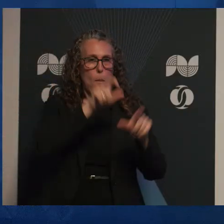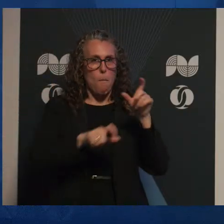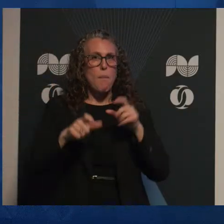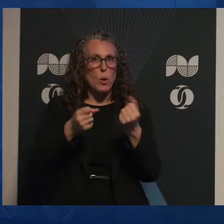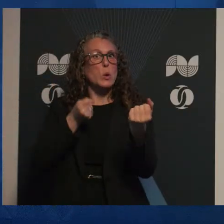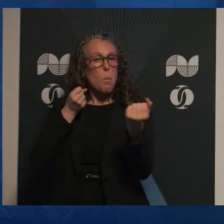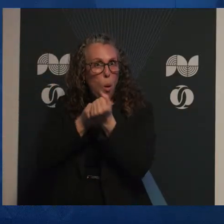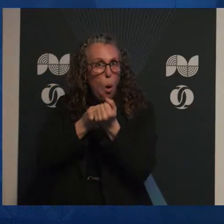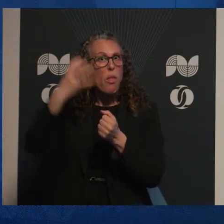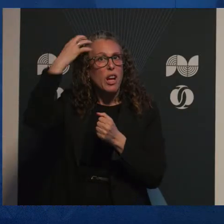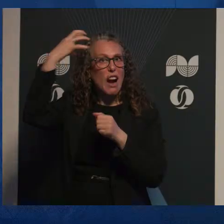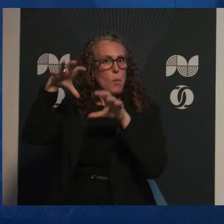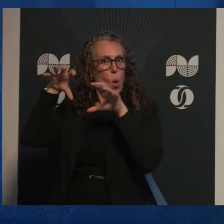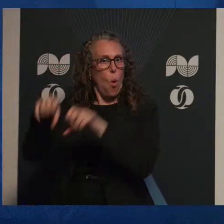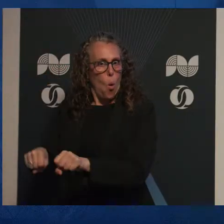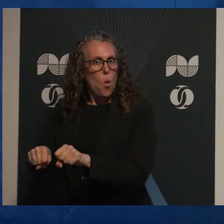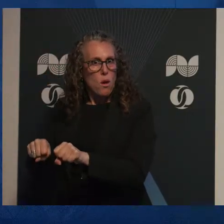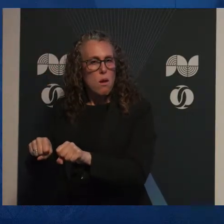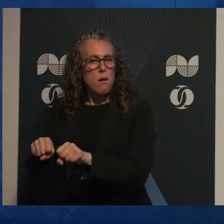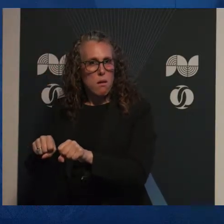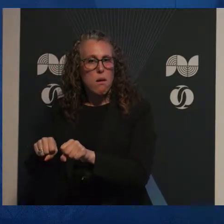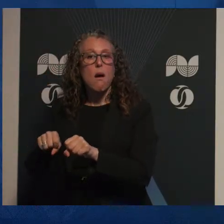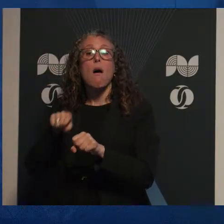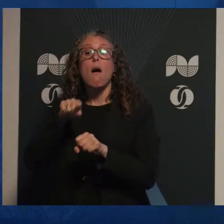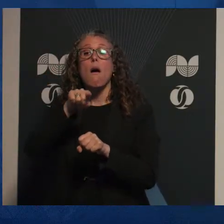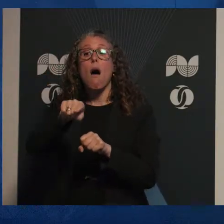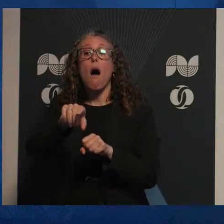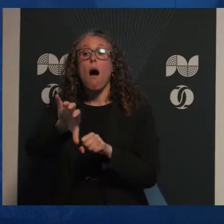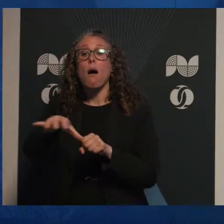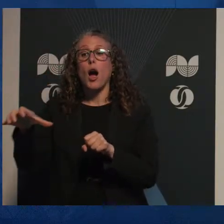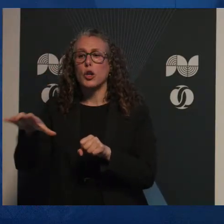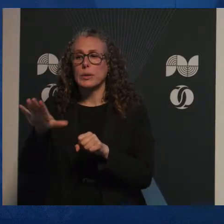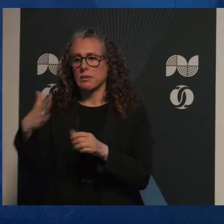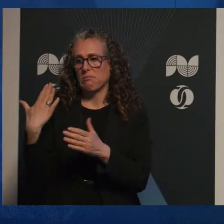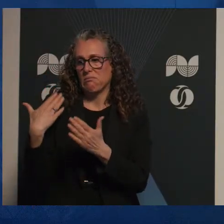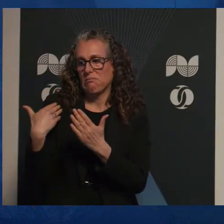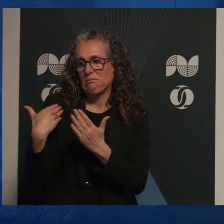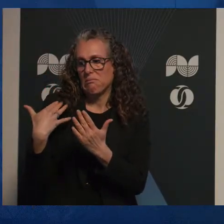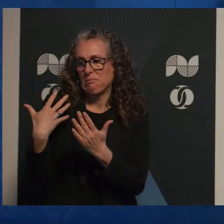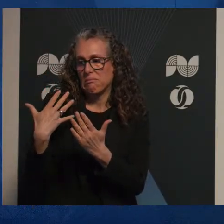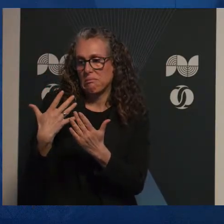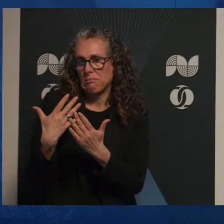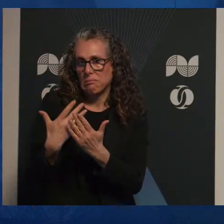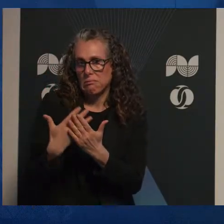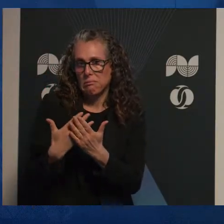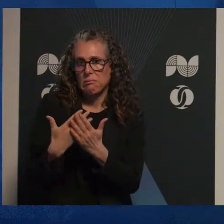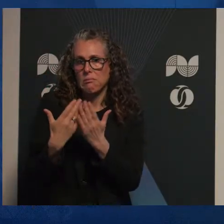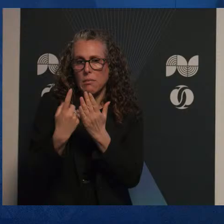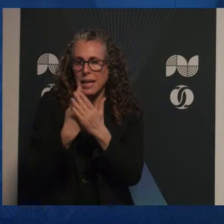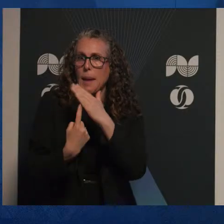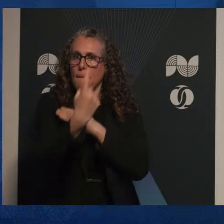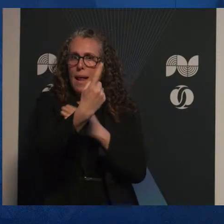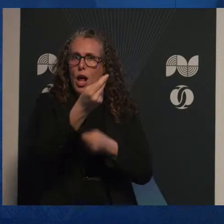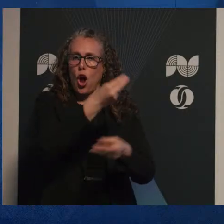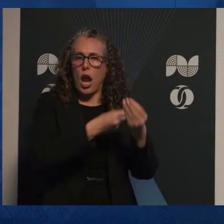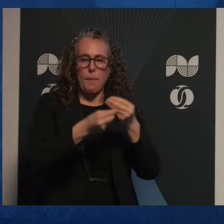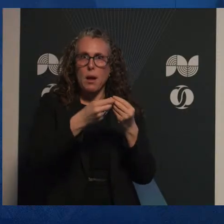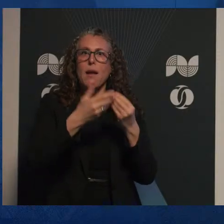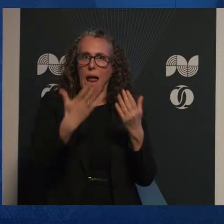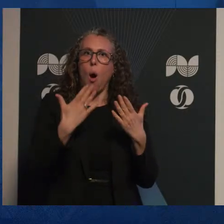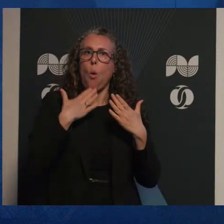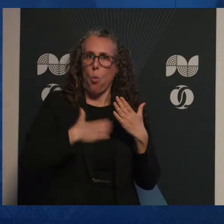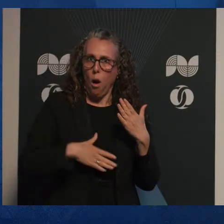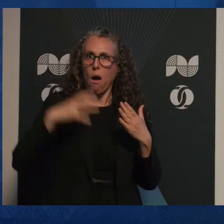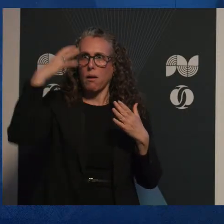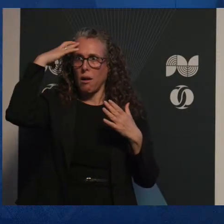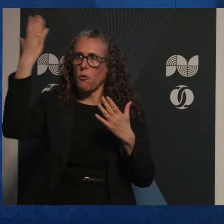and more in the countries that have a more recent tradition of a command economy. So maybe we can go back to you